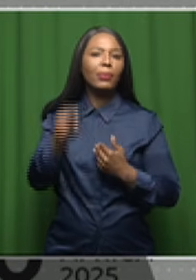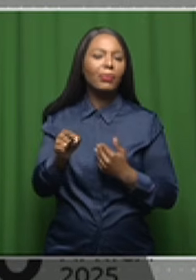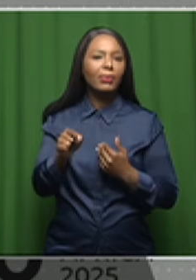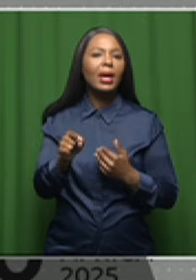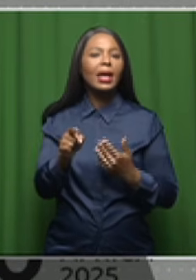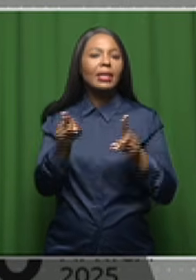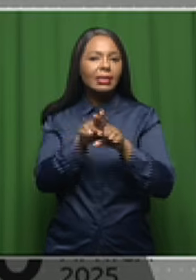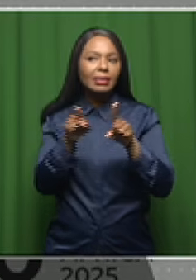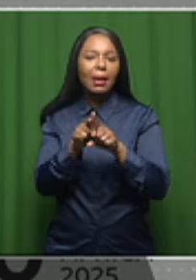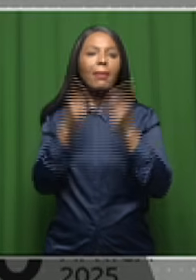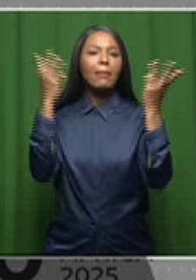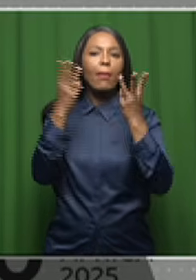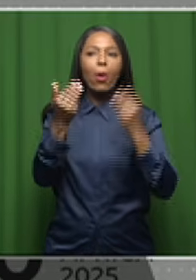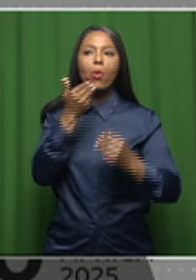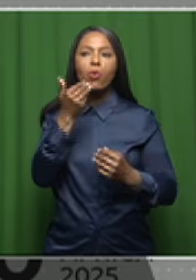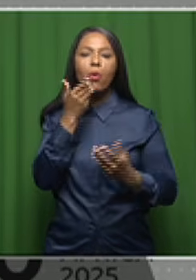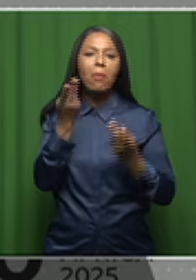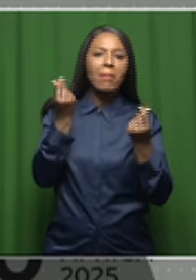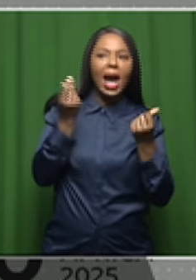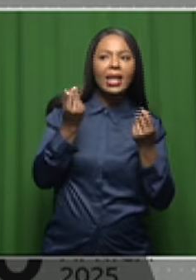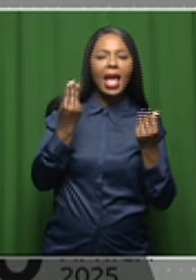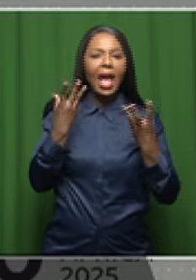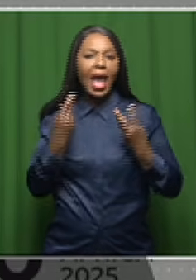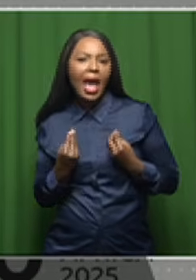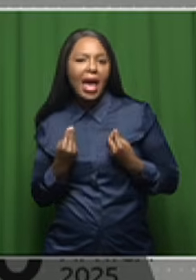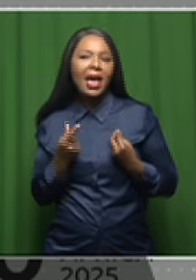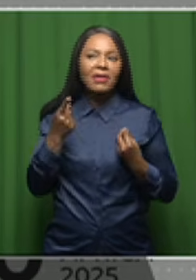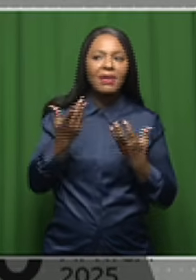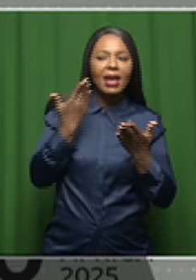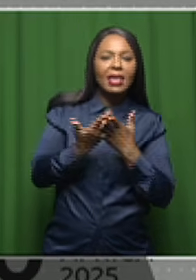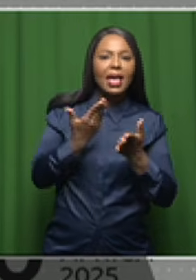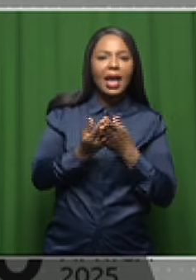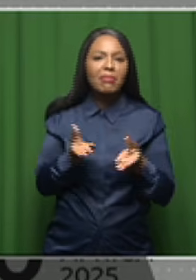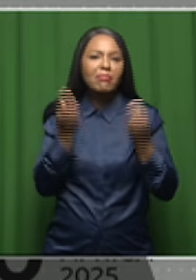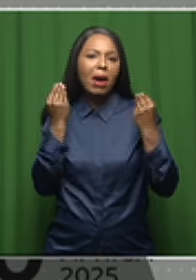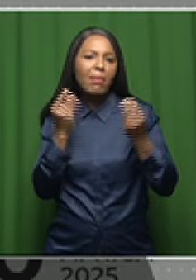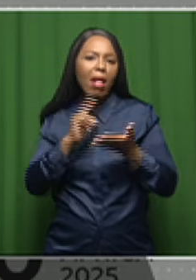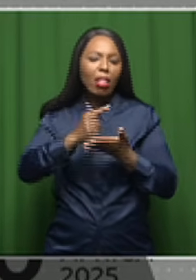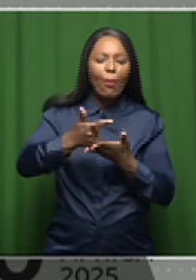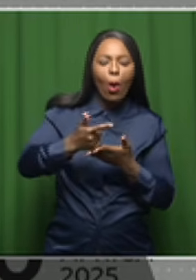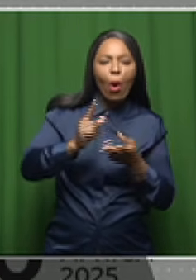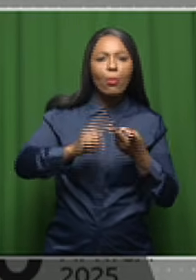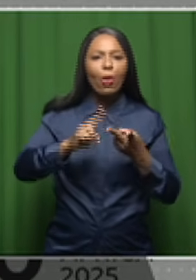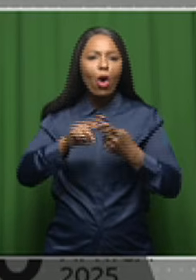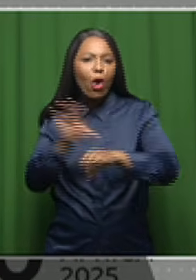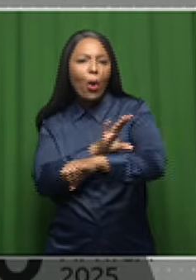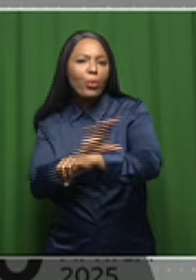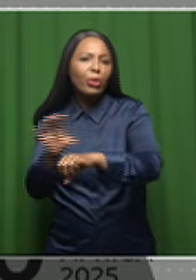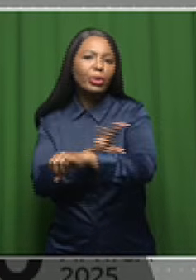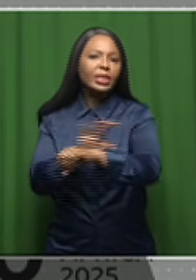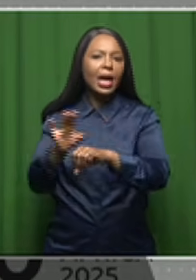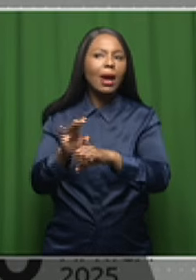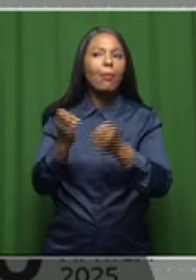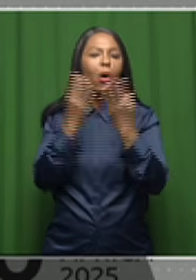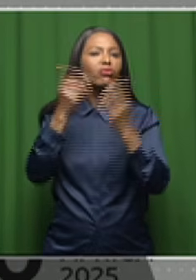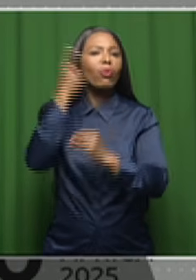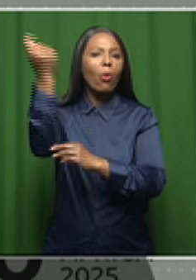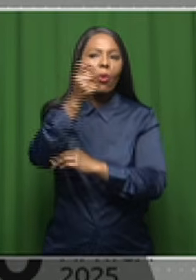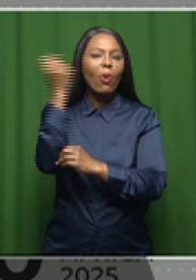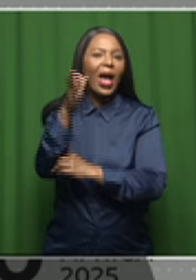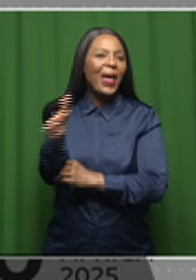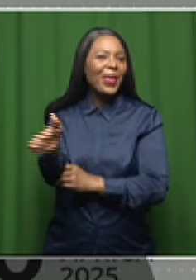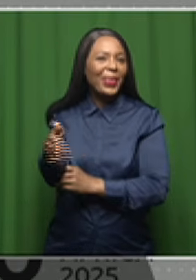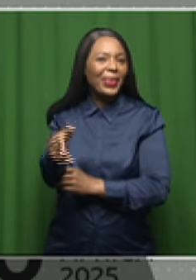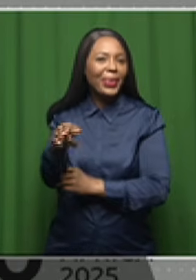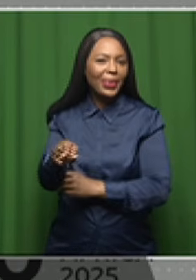people capable with money perhaps to have those gadgets like computers, laptops. So connectivity is one of the key